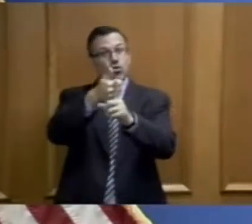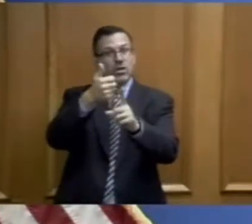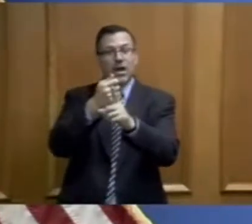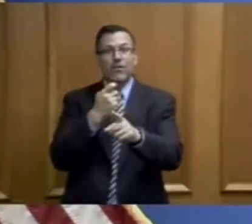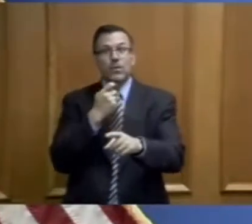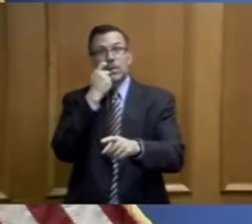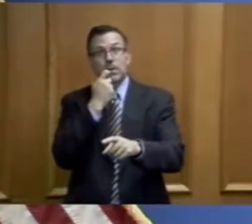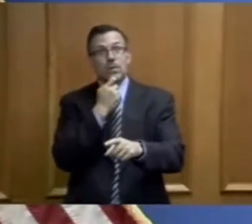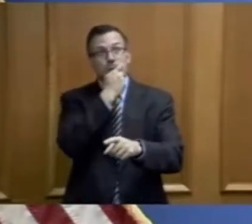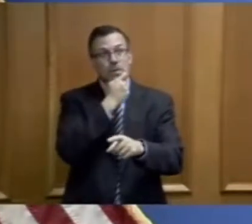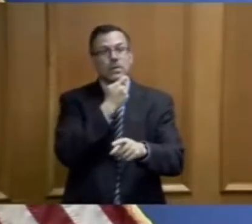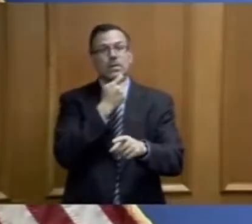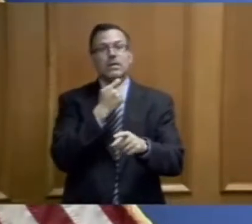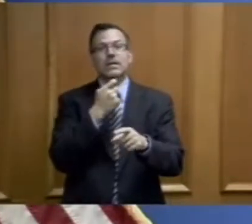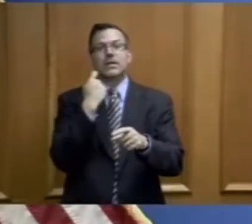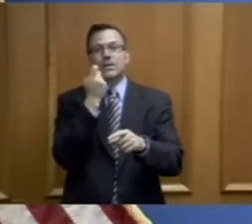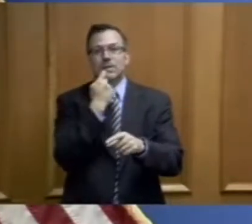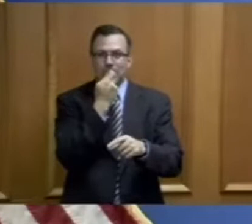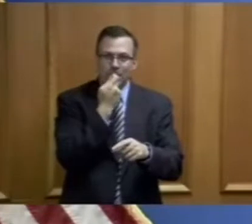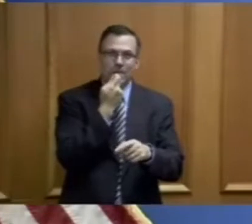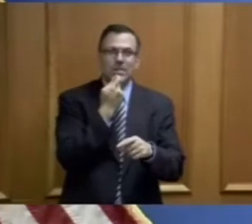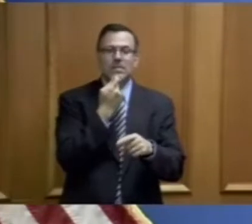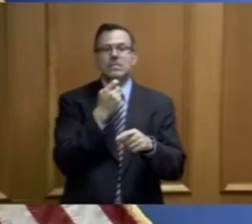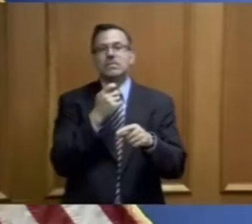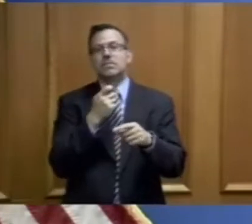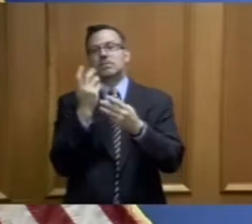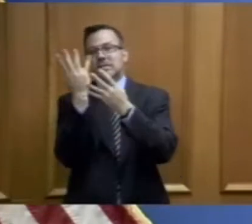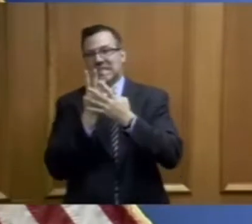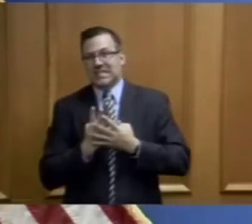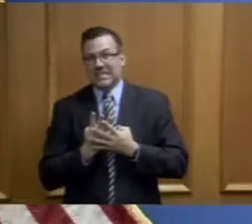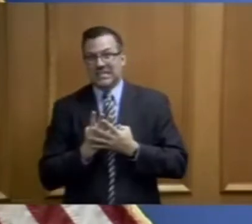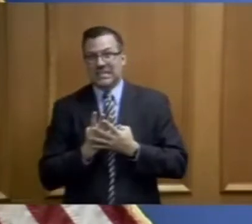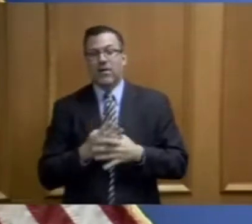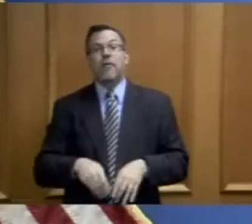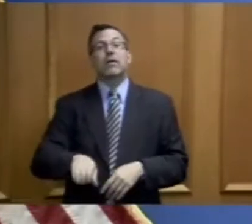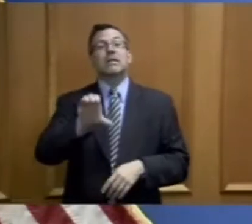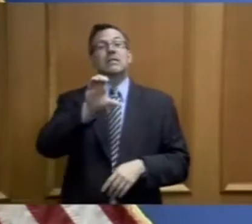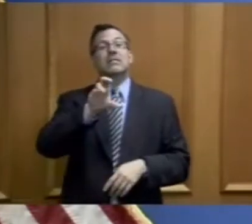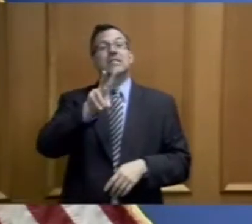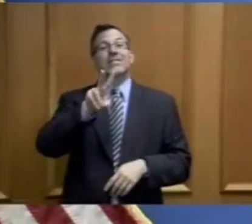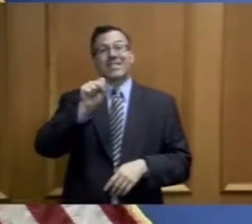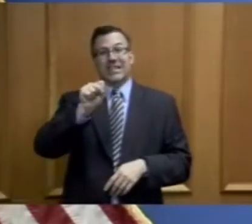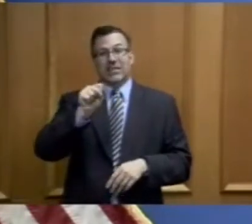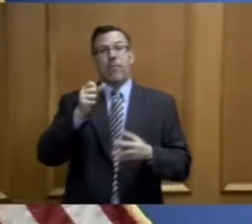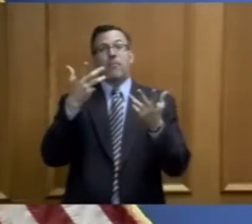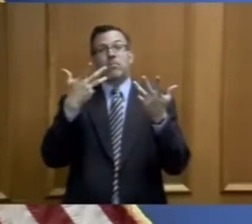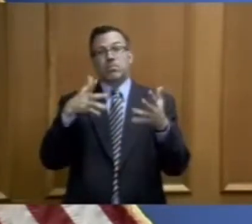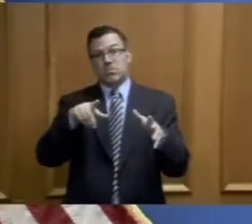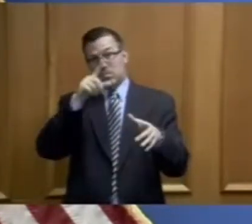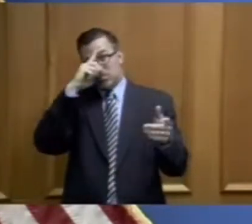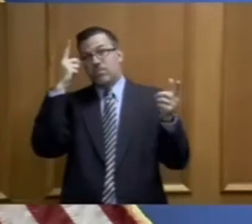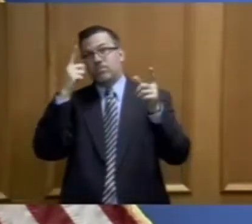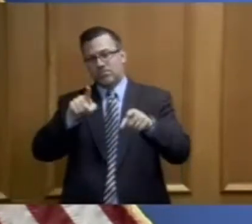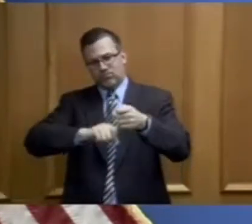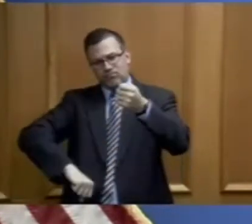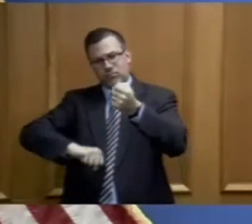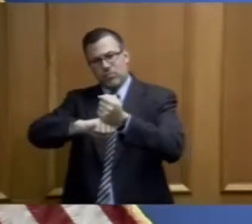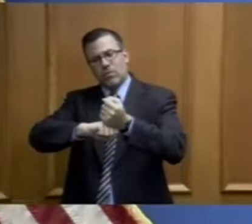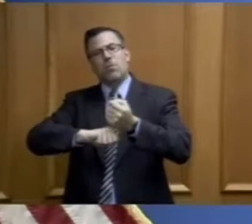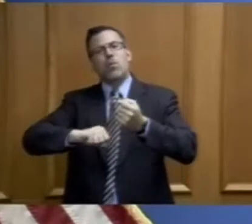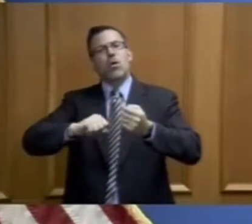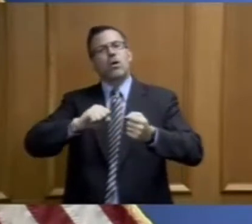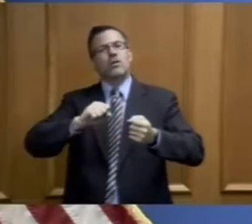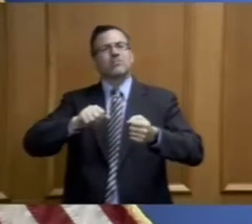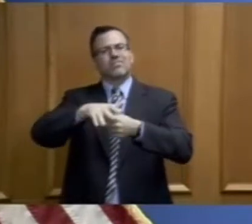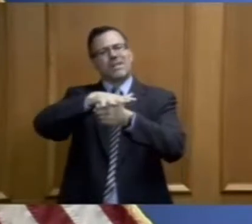And CVS has also committed that half of their sites across the country will be for underserved communities. So